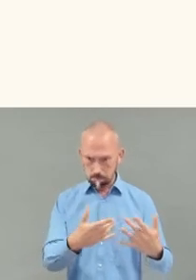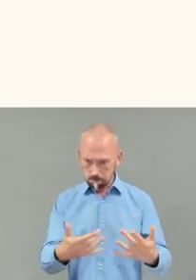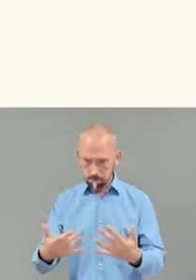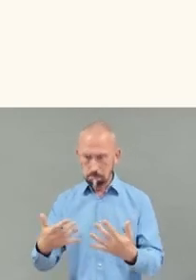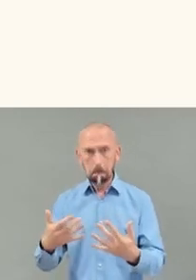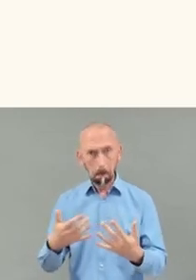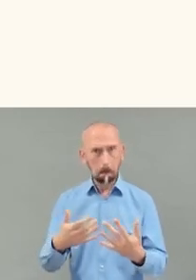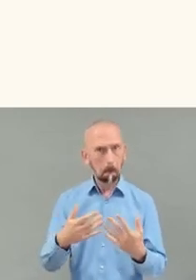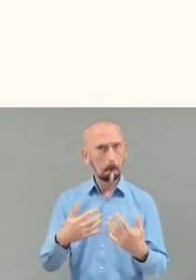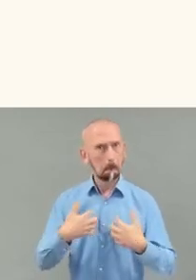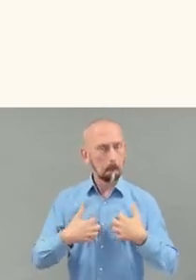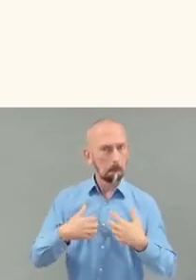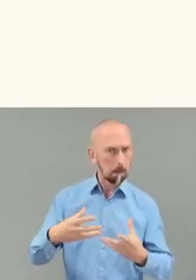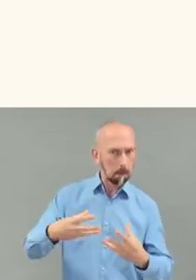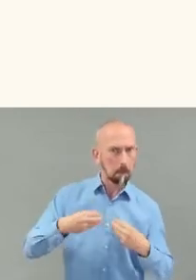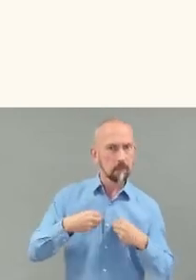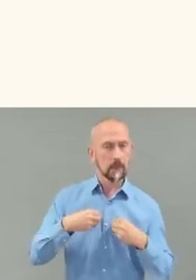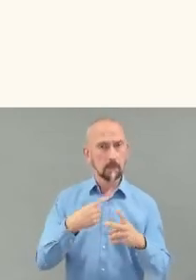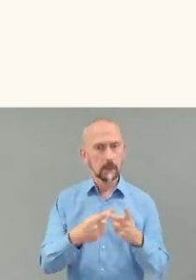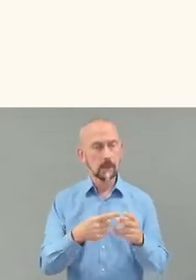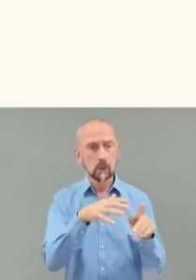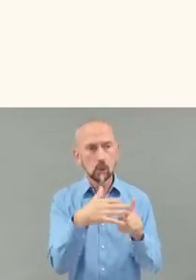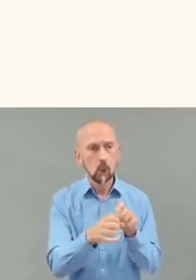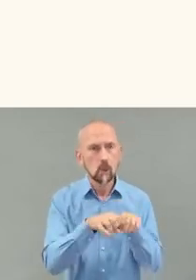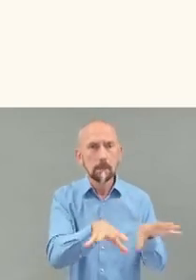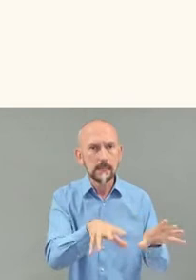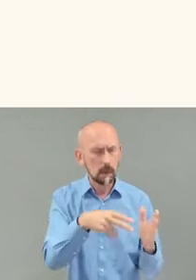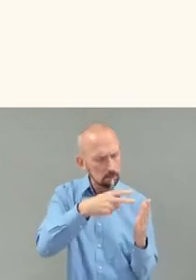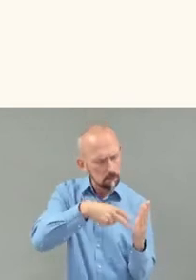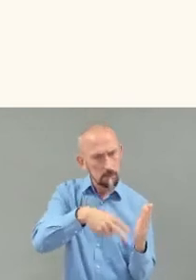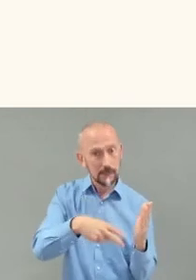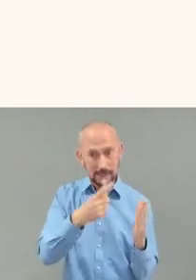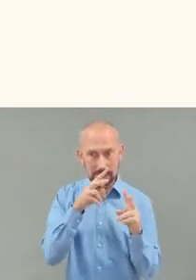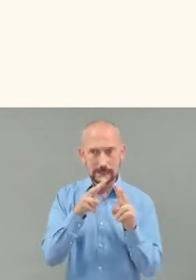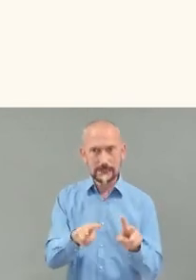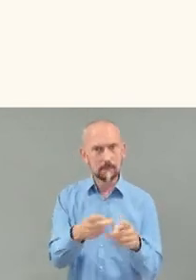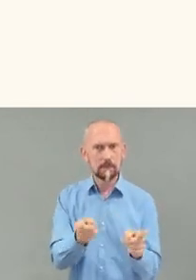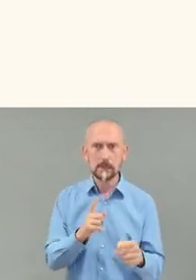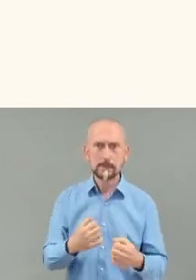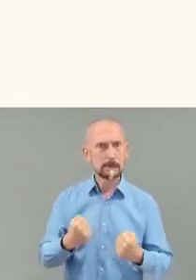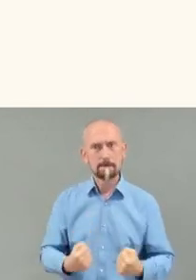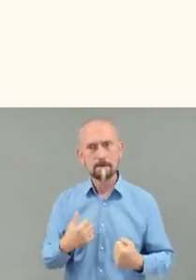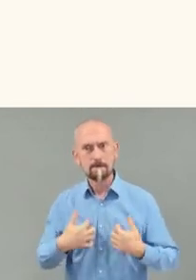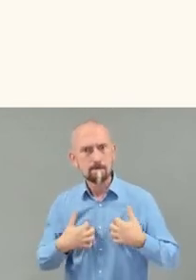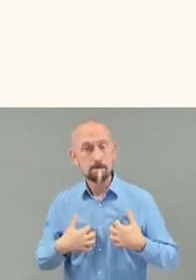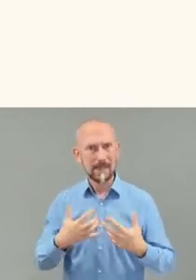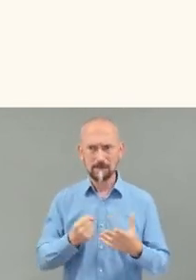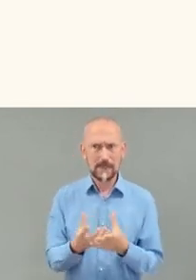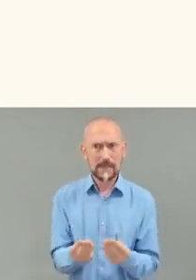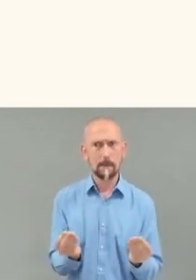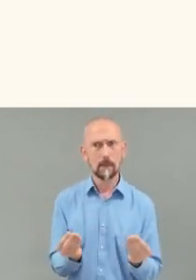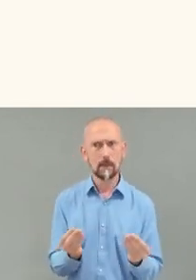on social media, that a lot of people have said that there's been a gap and that they would really like a space like